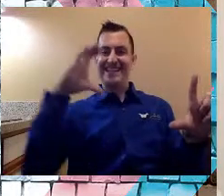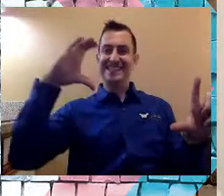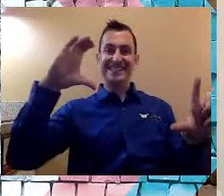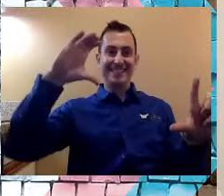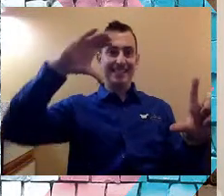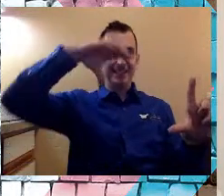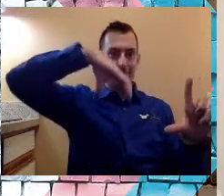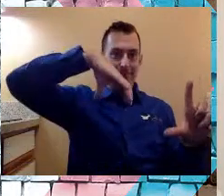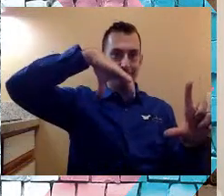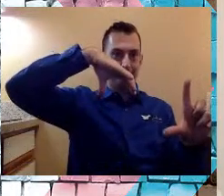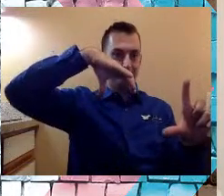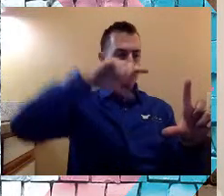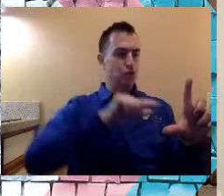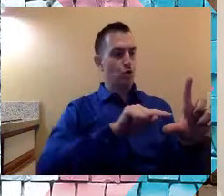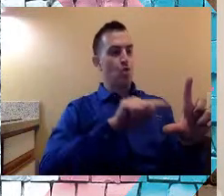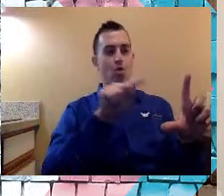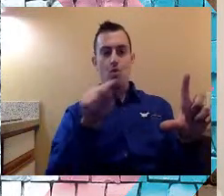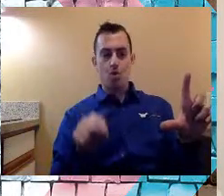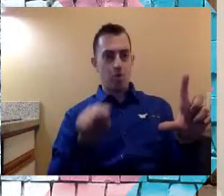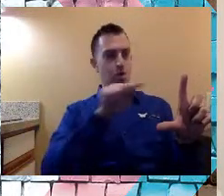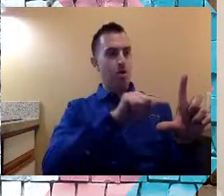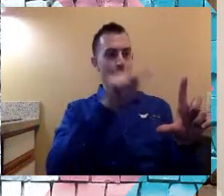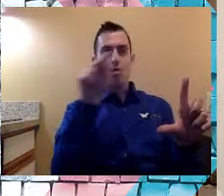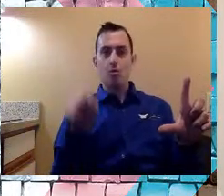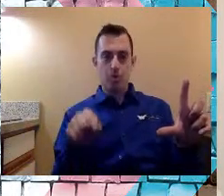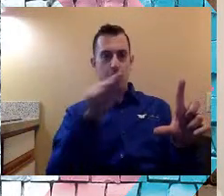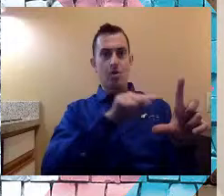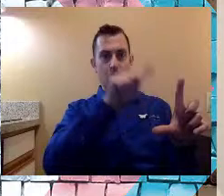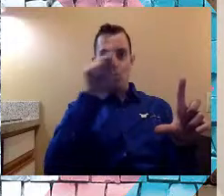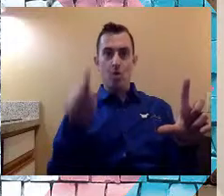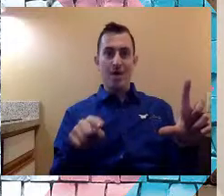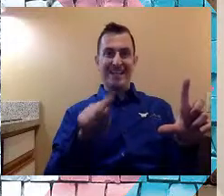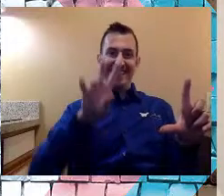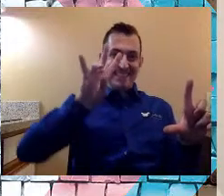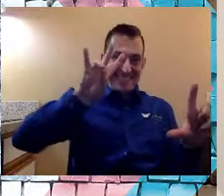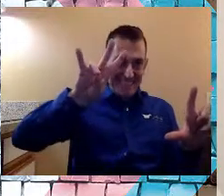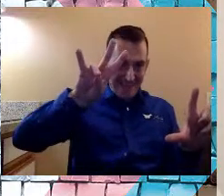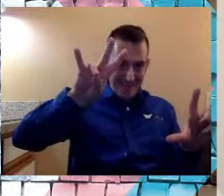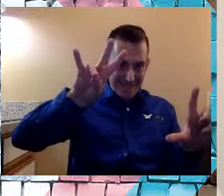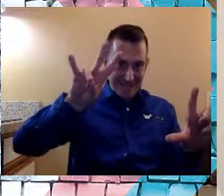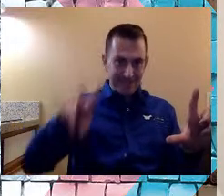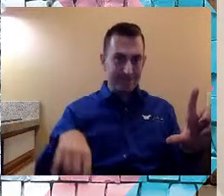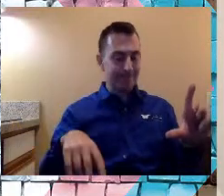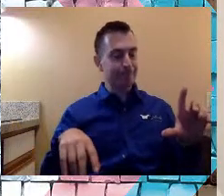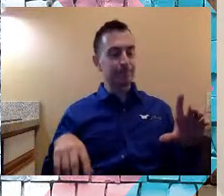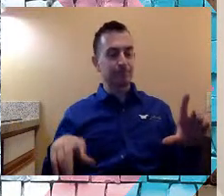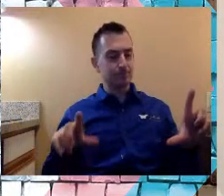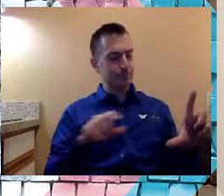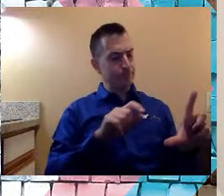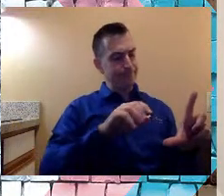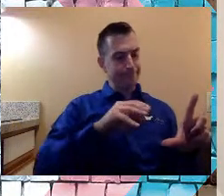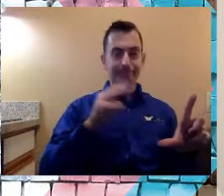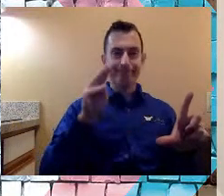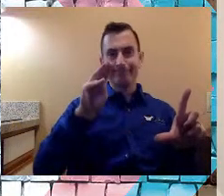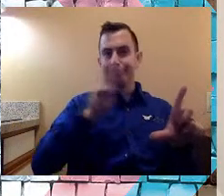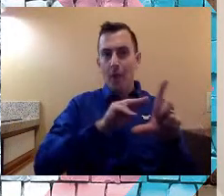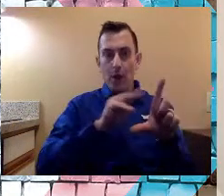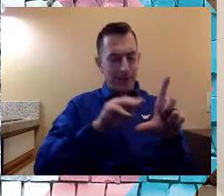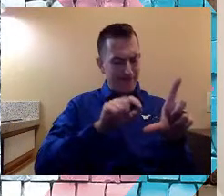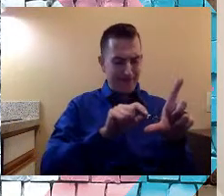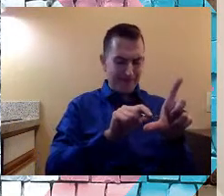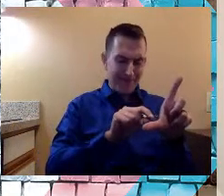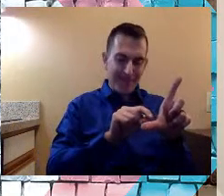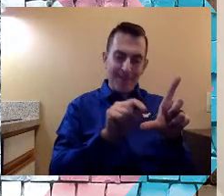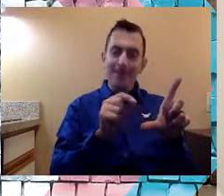make 7 of them. So I'm going to make it, and then I'm going to hold it up and show you. So the first one you're going to make really